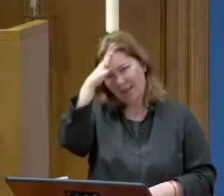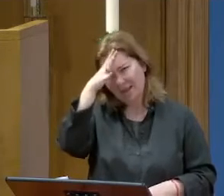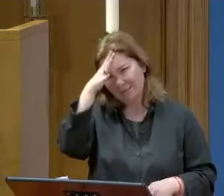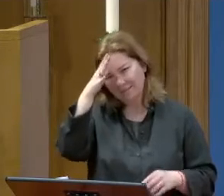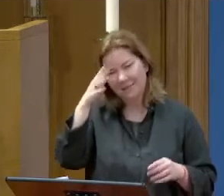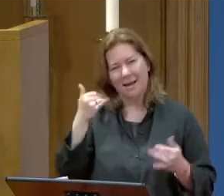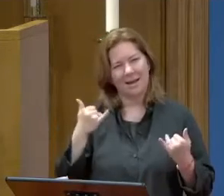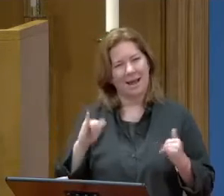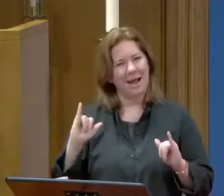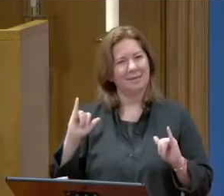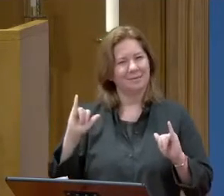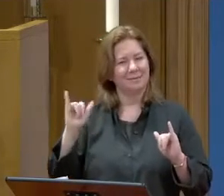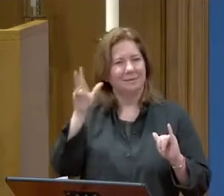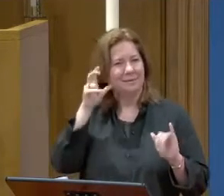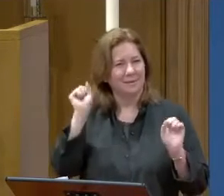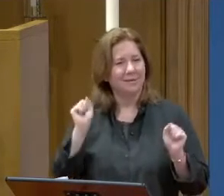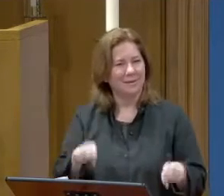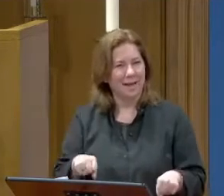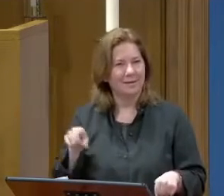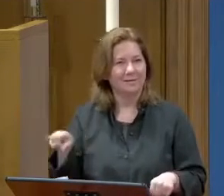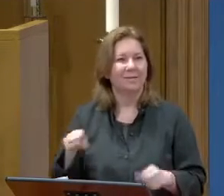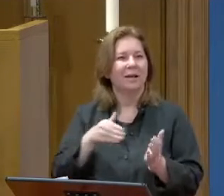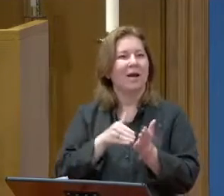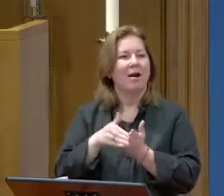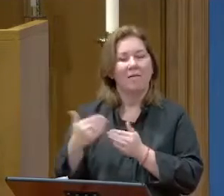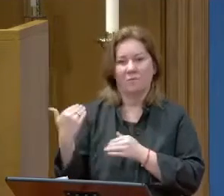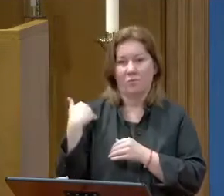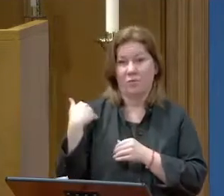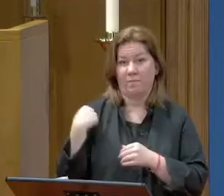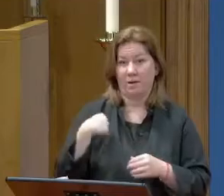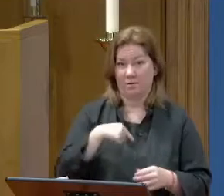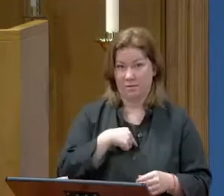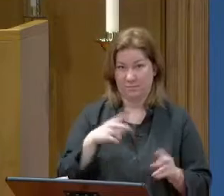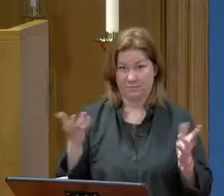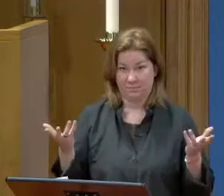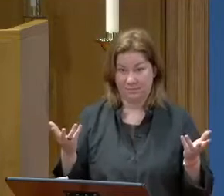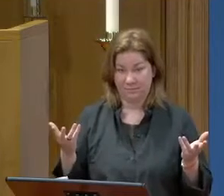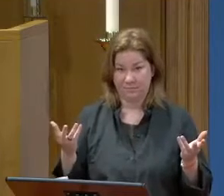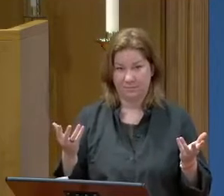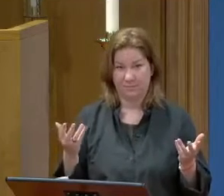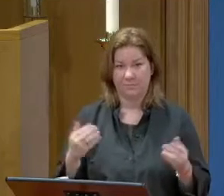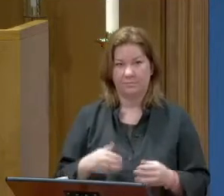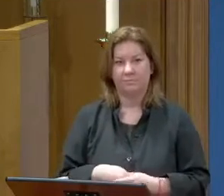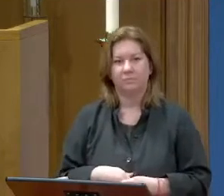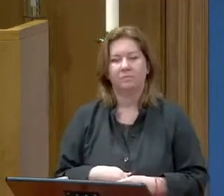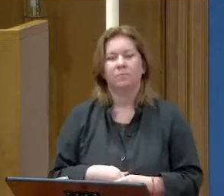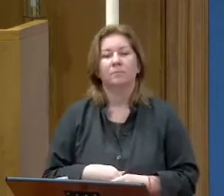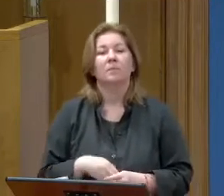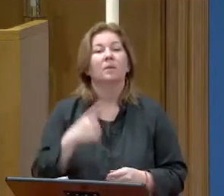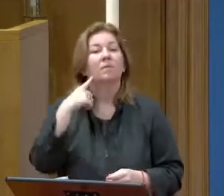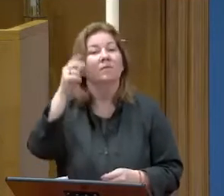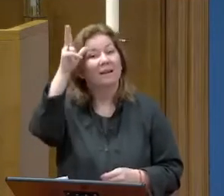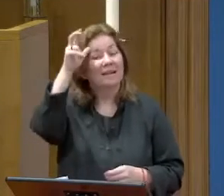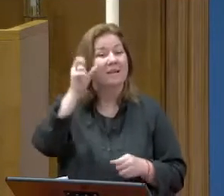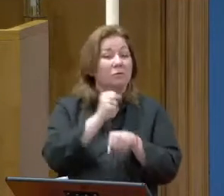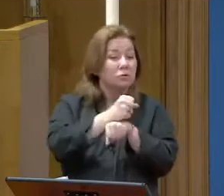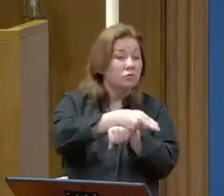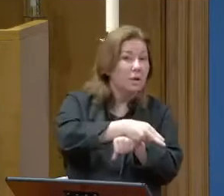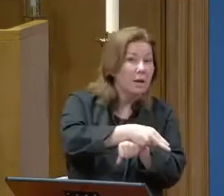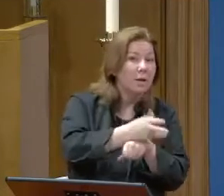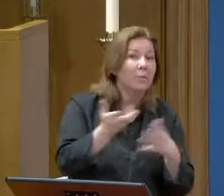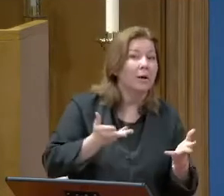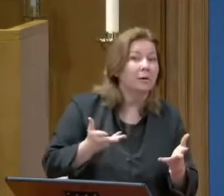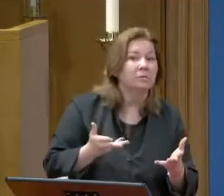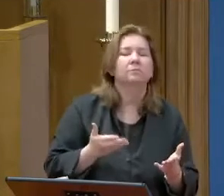still echo in my head. He frequently reminded us, all it takes for evil to triumph is for good people to